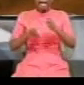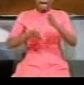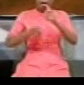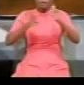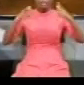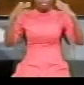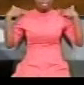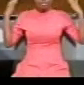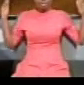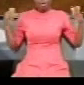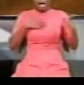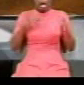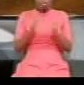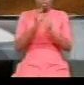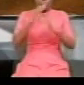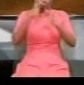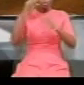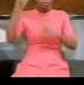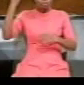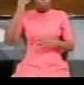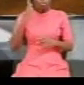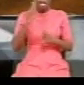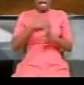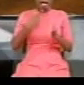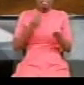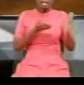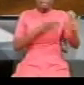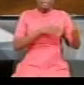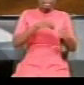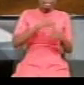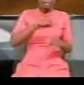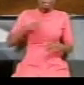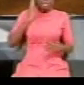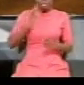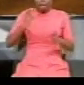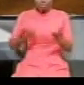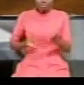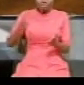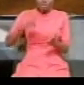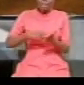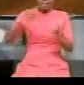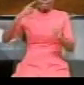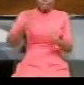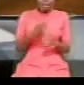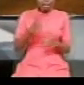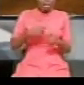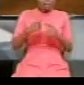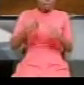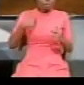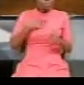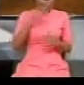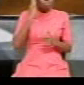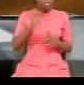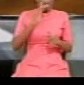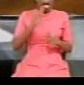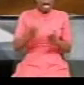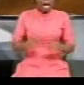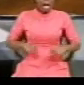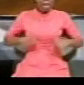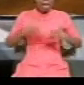archangel, with the trump of God, and the dead in Christ shall rise first. Then we, which are alive